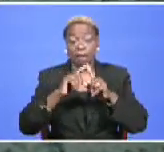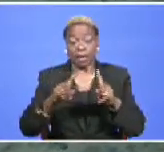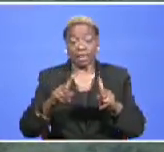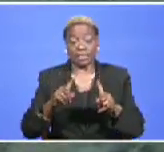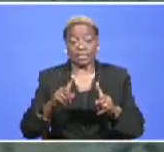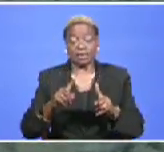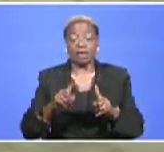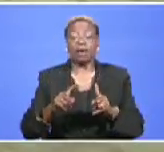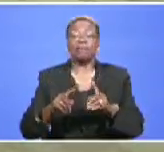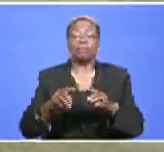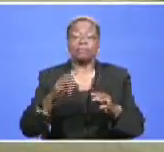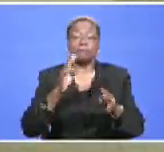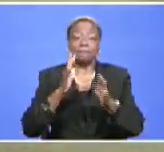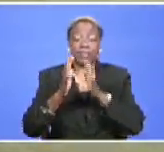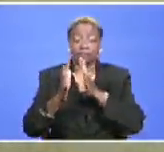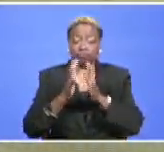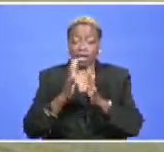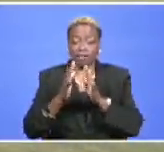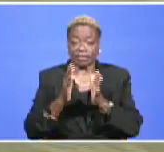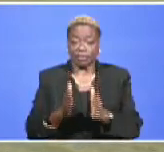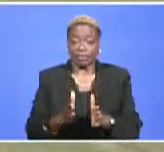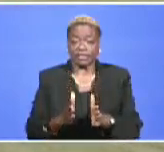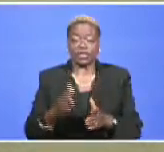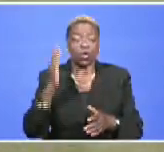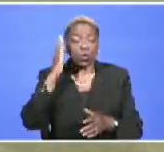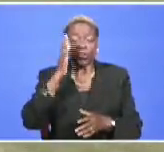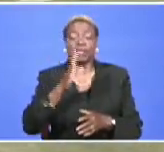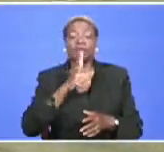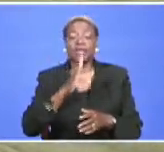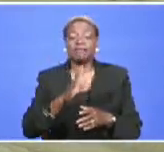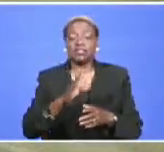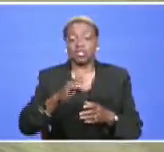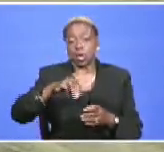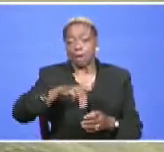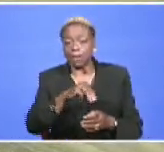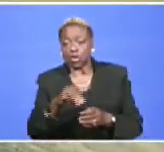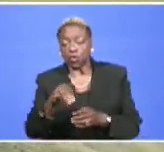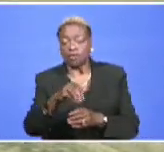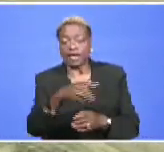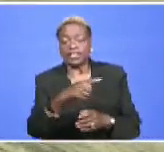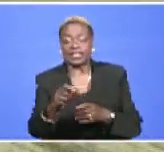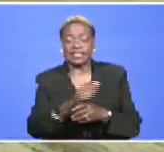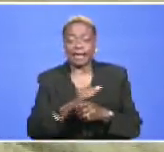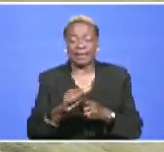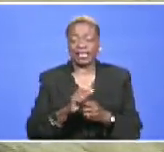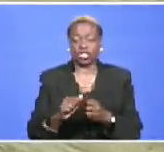motorists will have to maneuver the damage. Lloyd Allen, ZNS Network News.